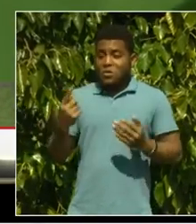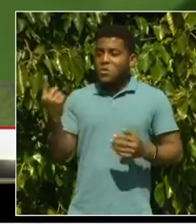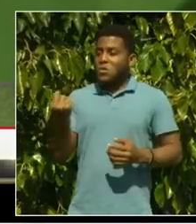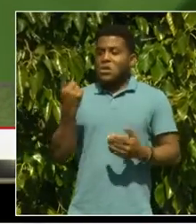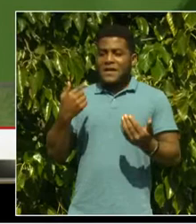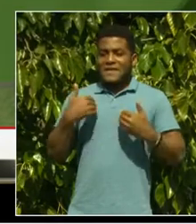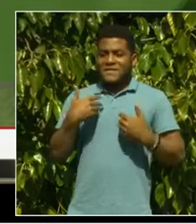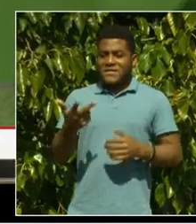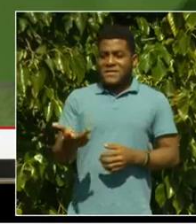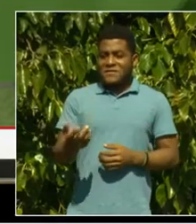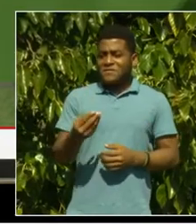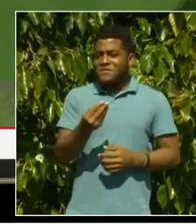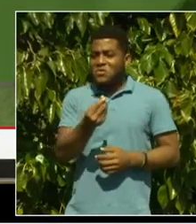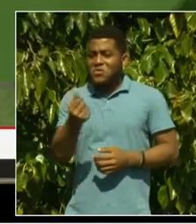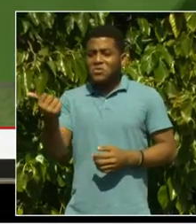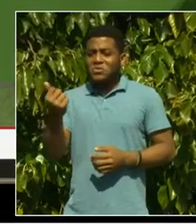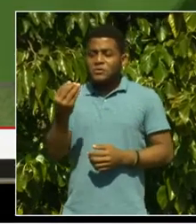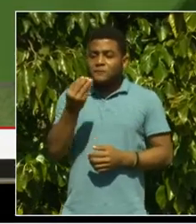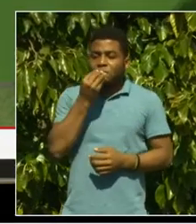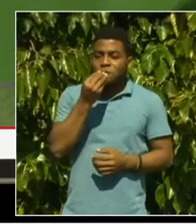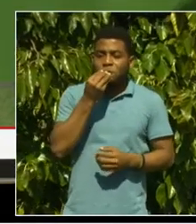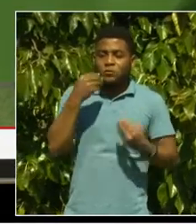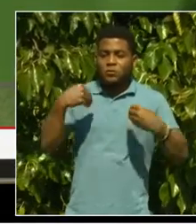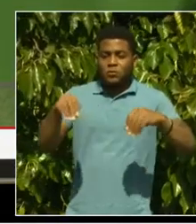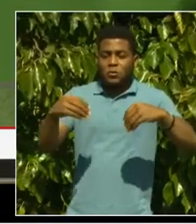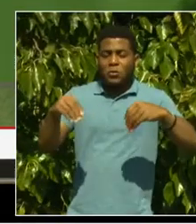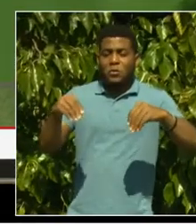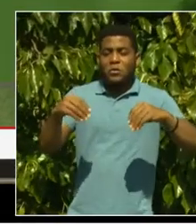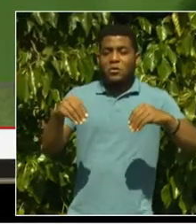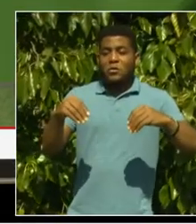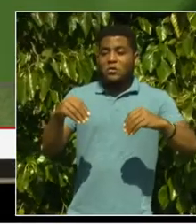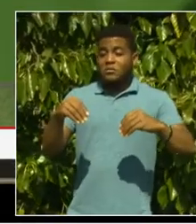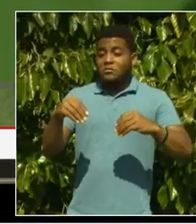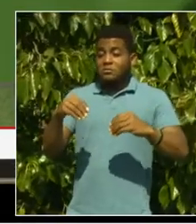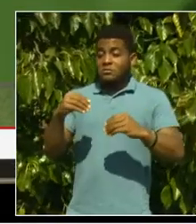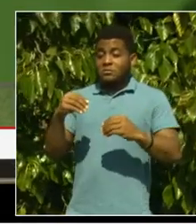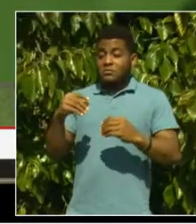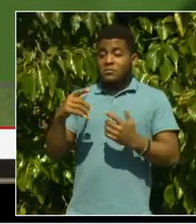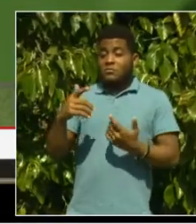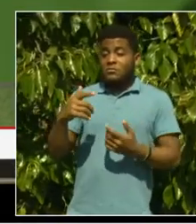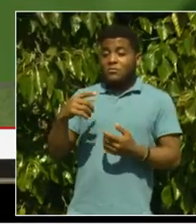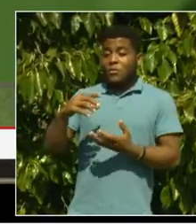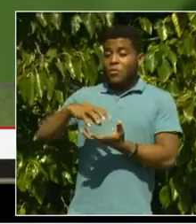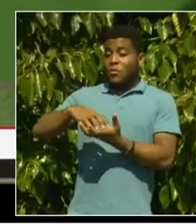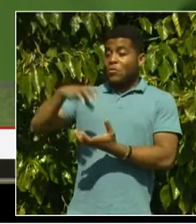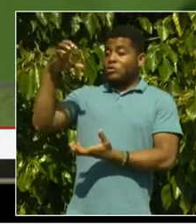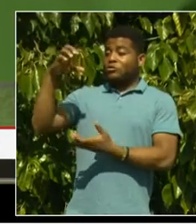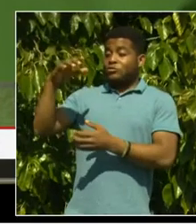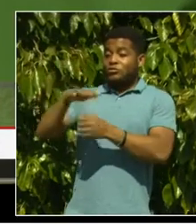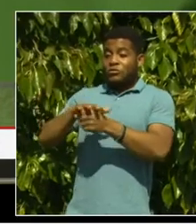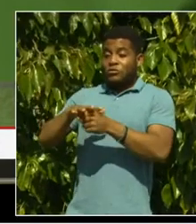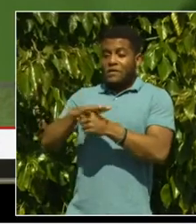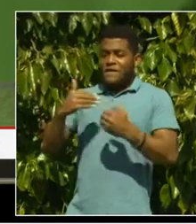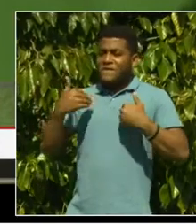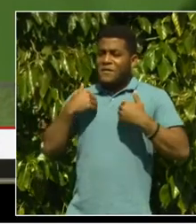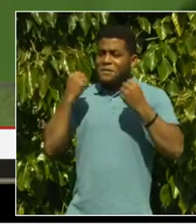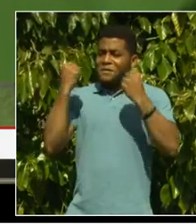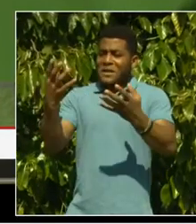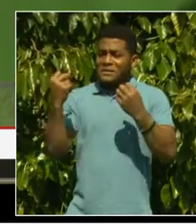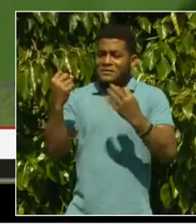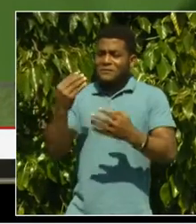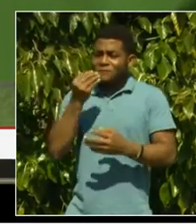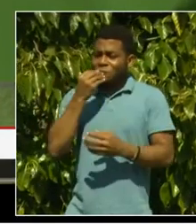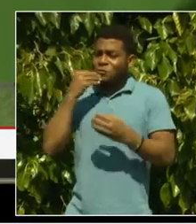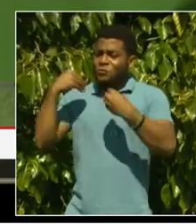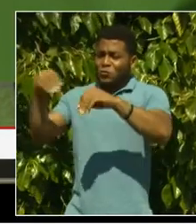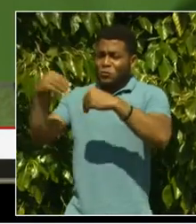13. Our mobile market makes stops in low food access neighborhoods and accepts and doubles the face value of WIC